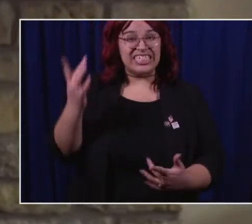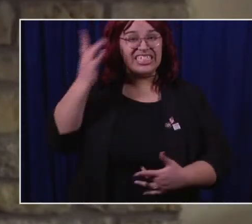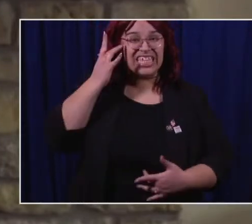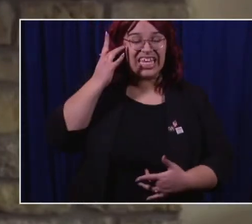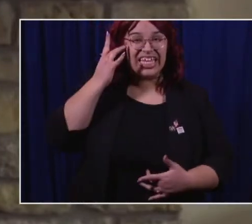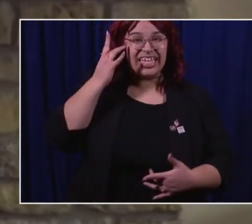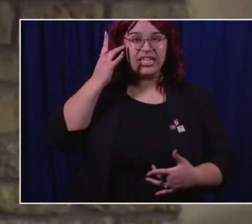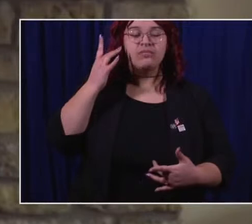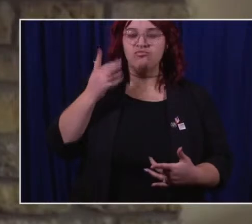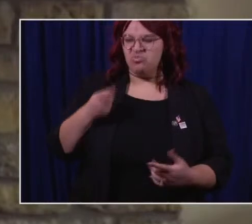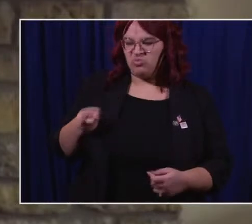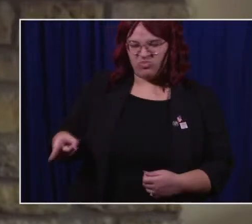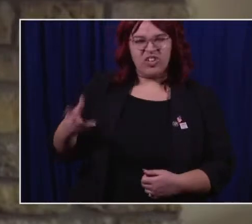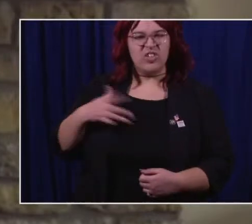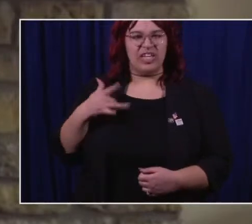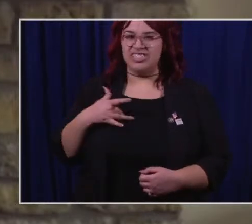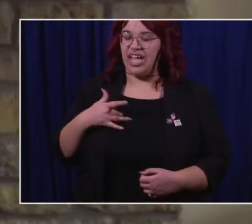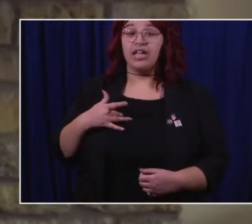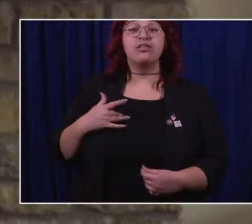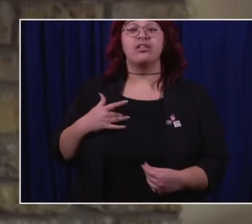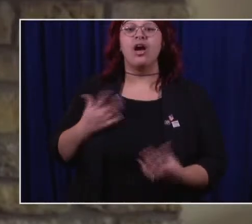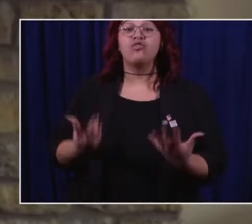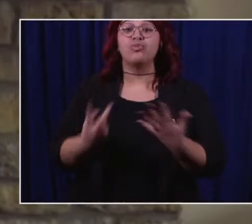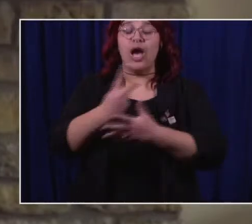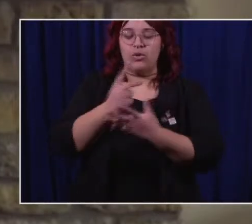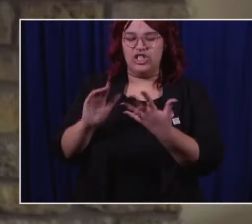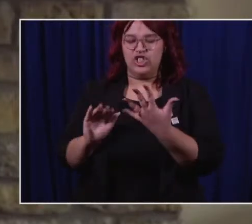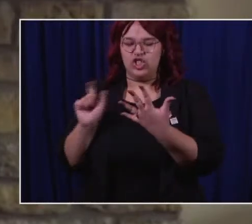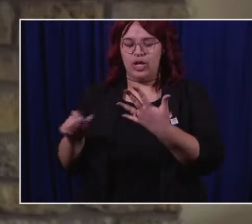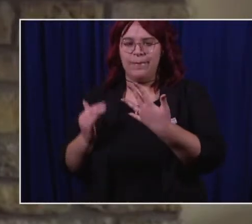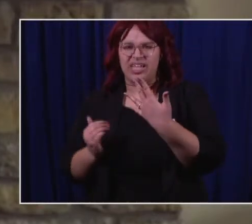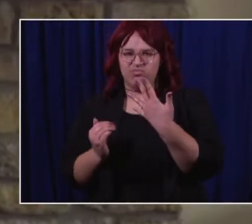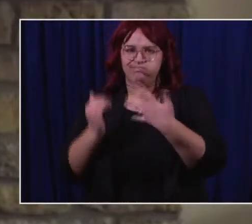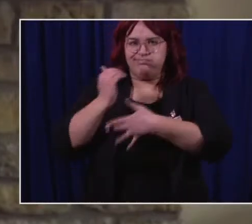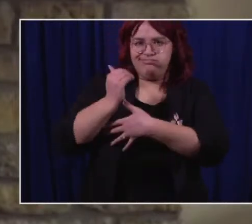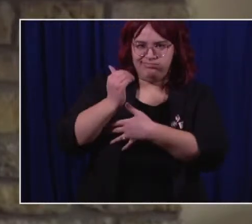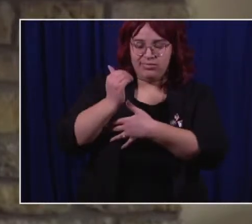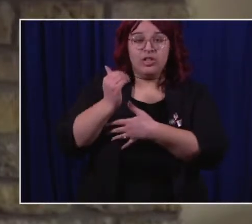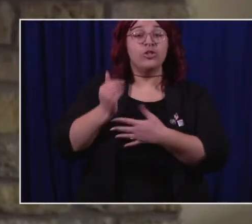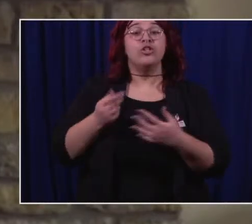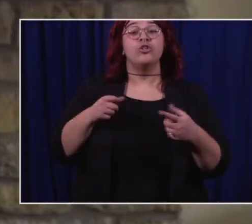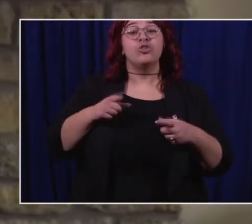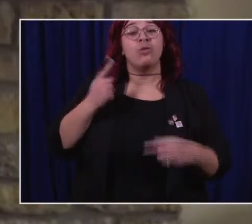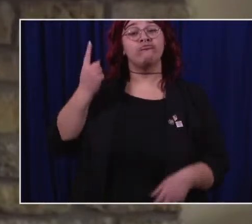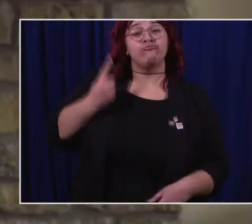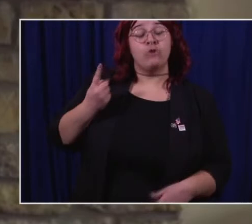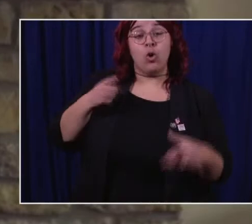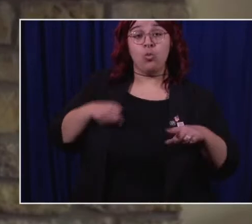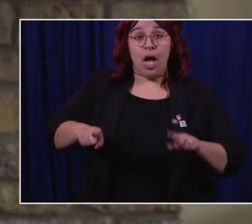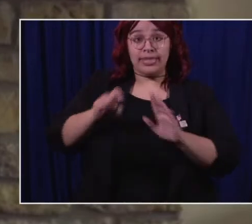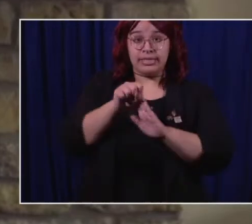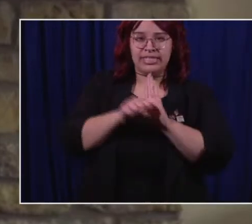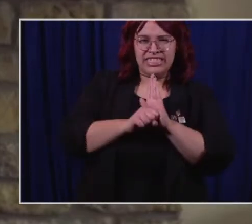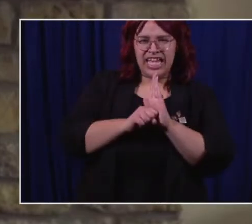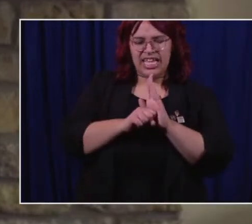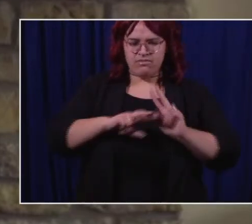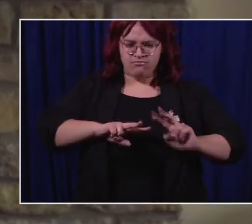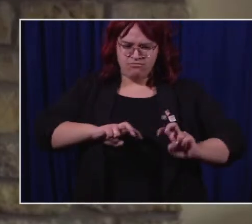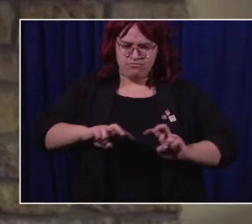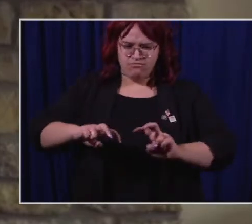making decisions about vaccine distribution, has the state considered situations like these where some educators are at a higher risk than